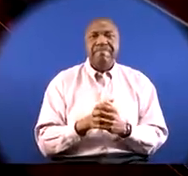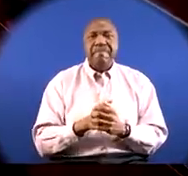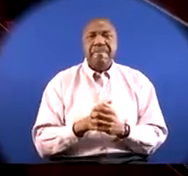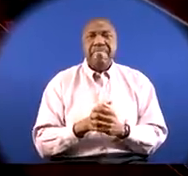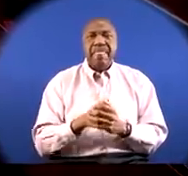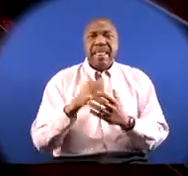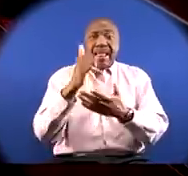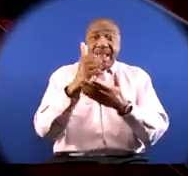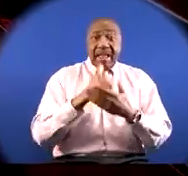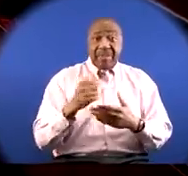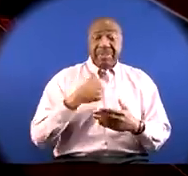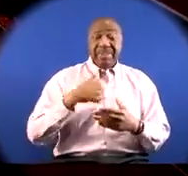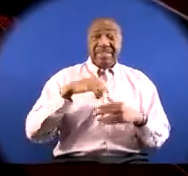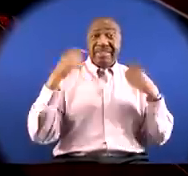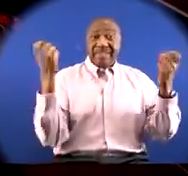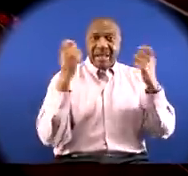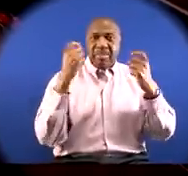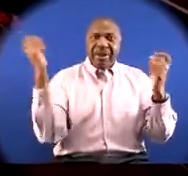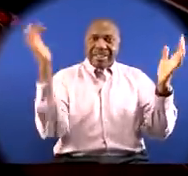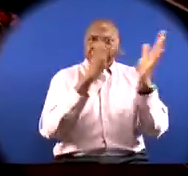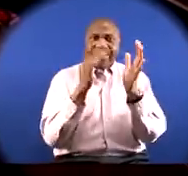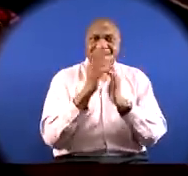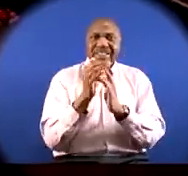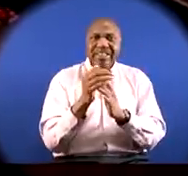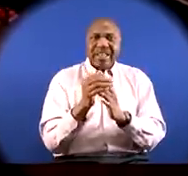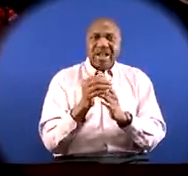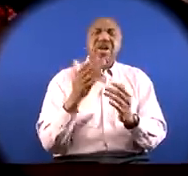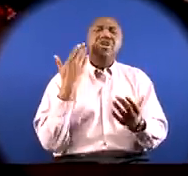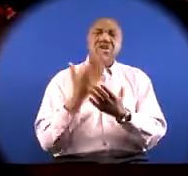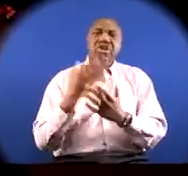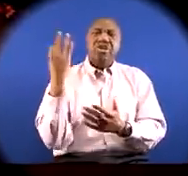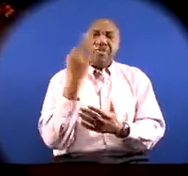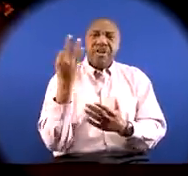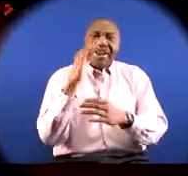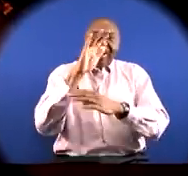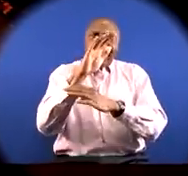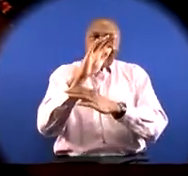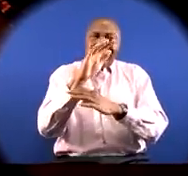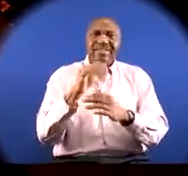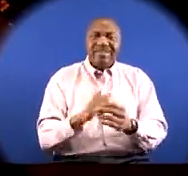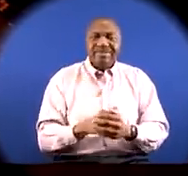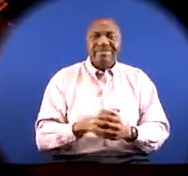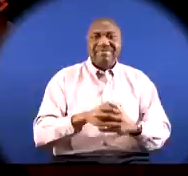Help me celebrate Jesus on Good Friday afternoon.